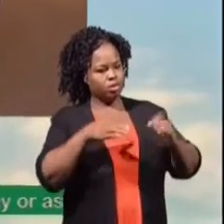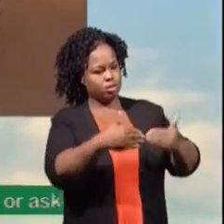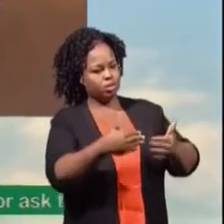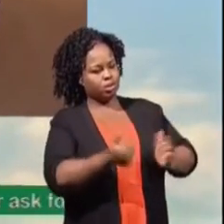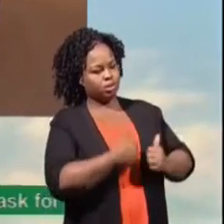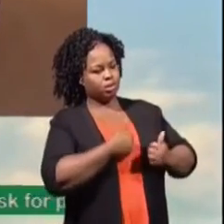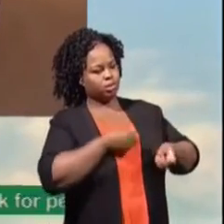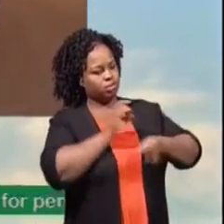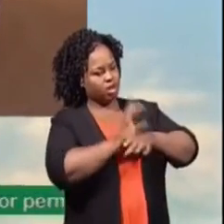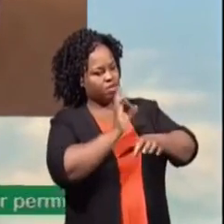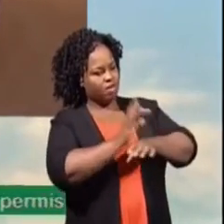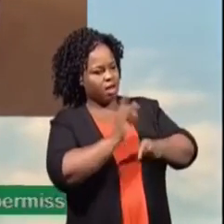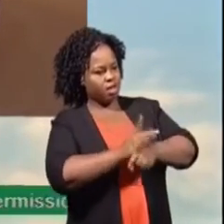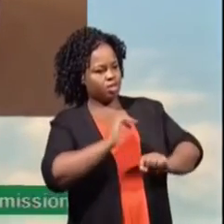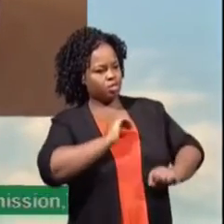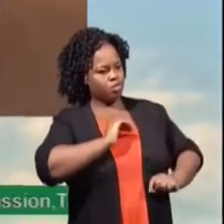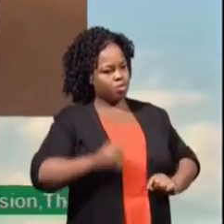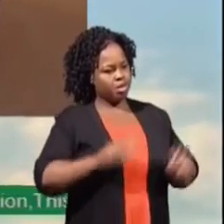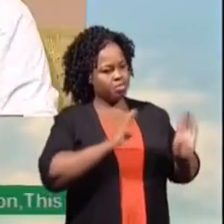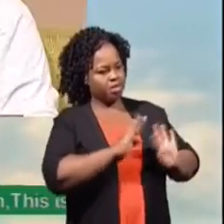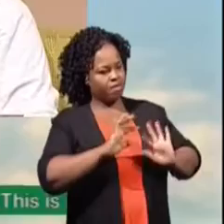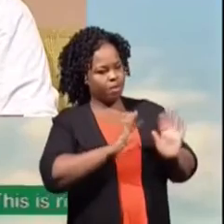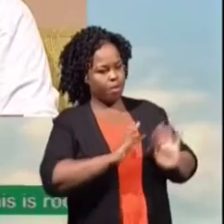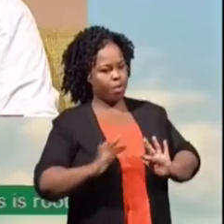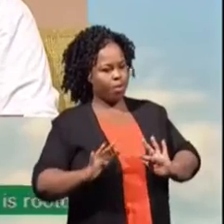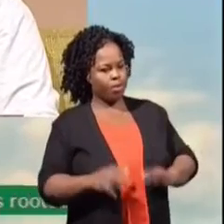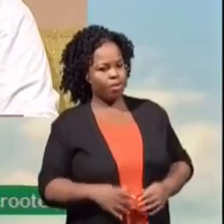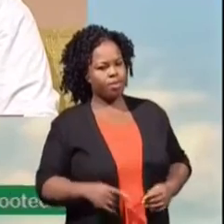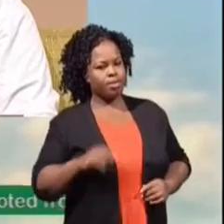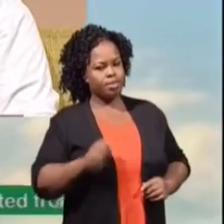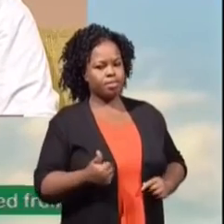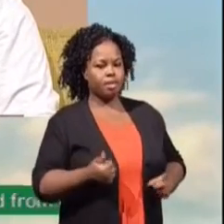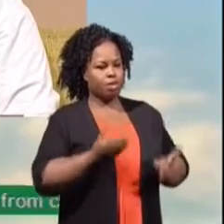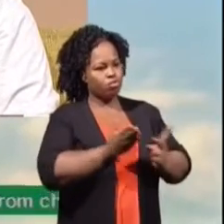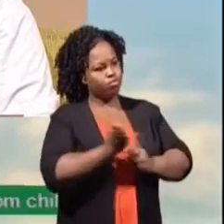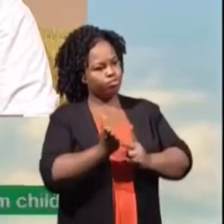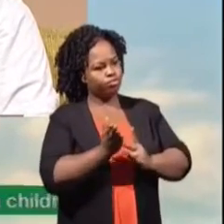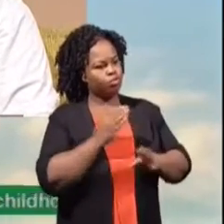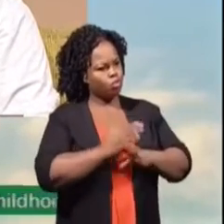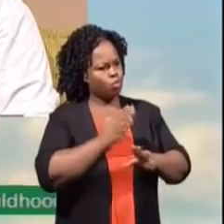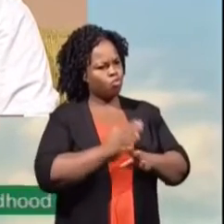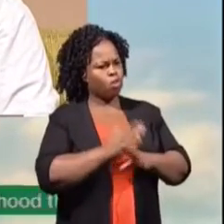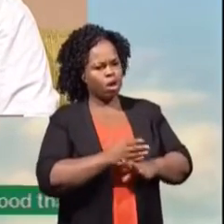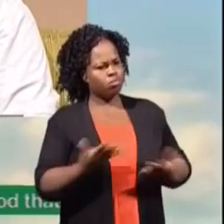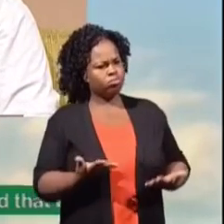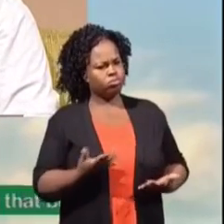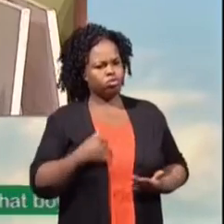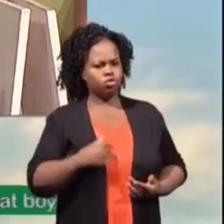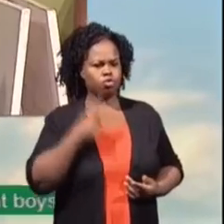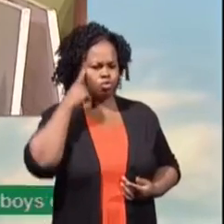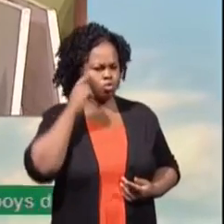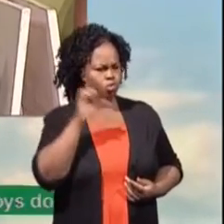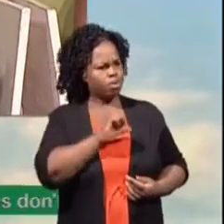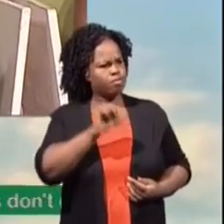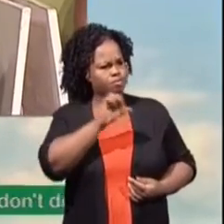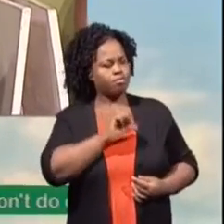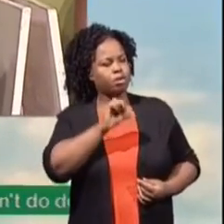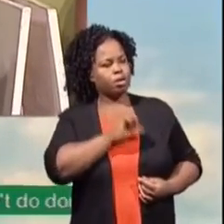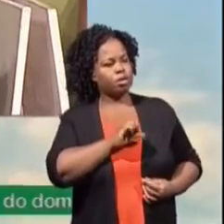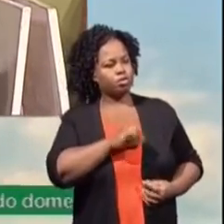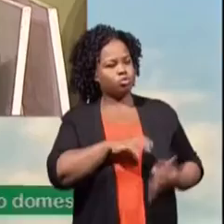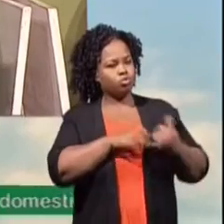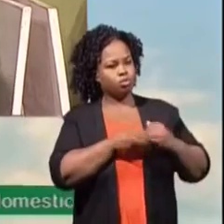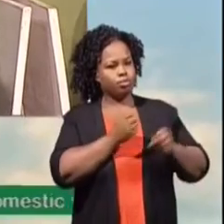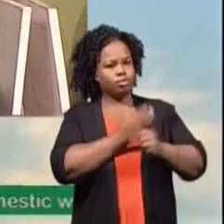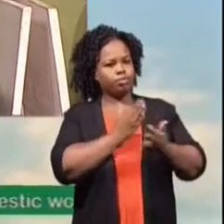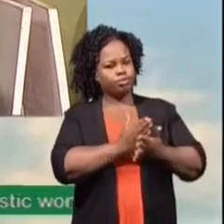yonke lanto but waba yi-career woman wasebenza waqoma mandibuyele ebhek ndizokwazi ukwenza imisebenzi